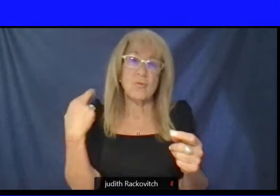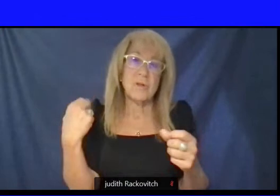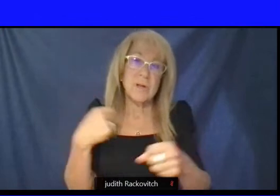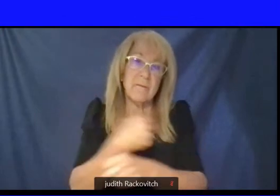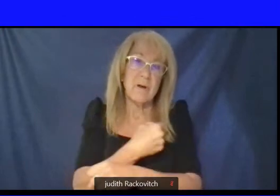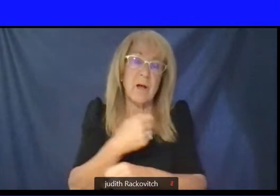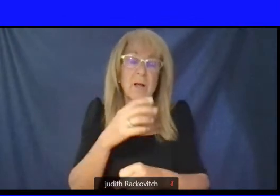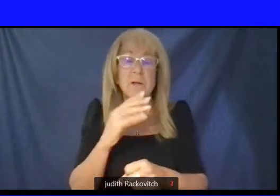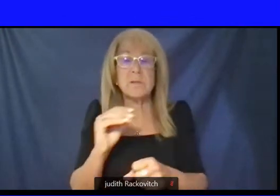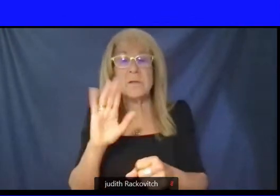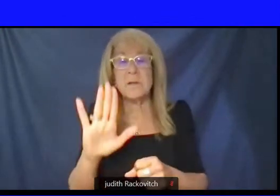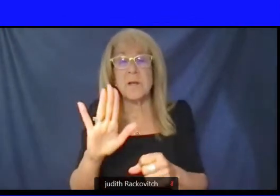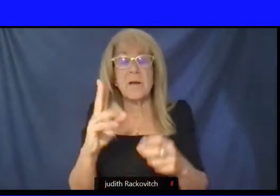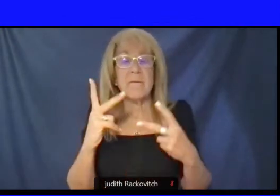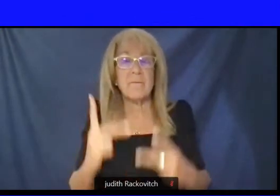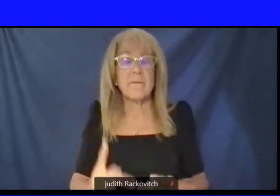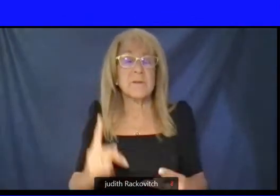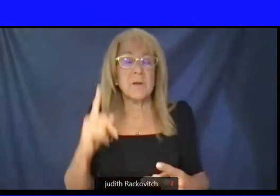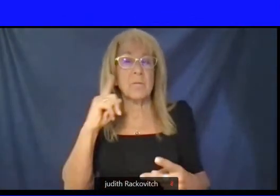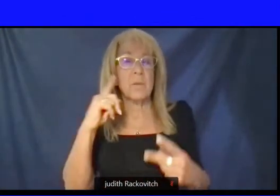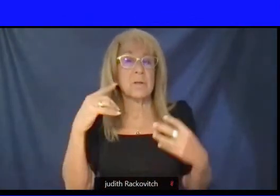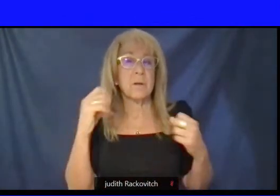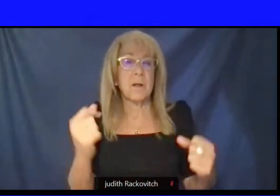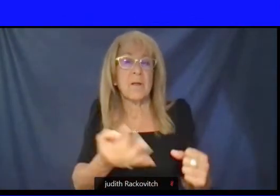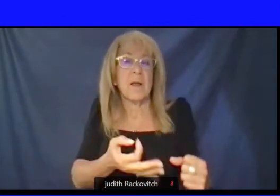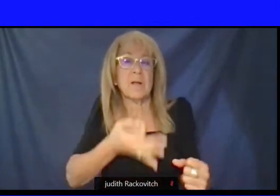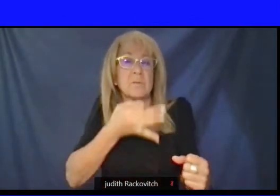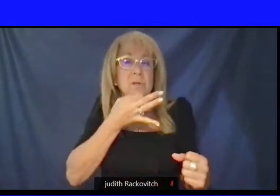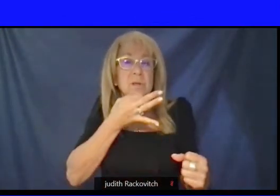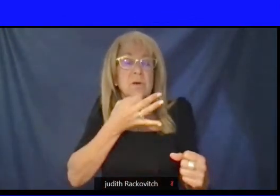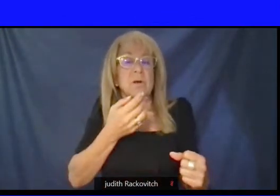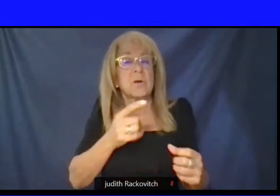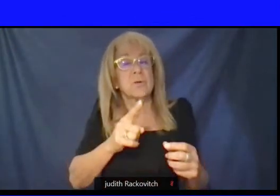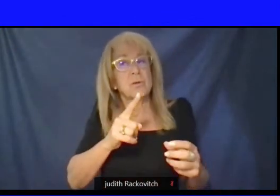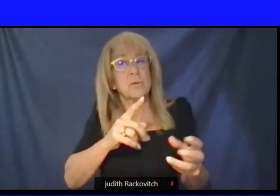some of the other areas that have high-risk individuals.